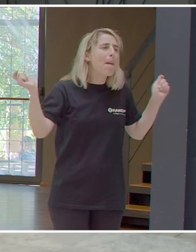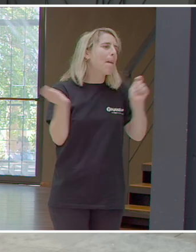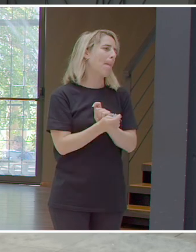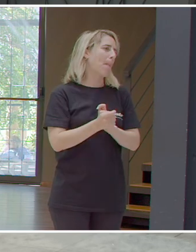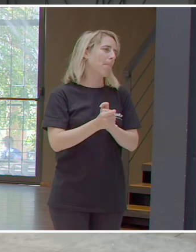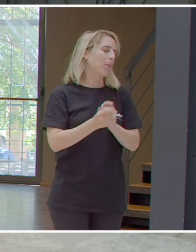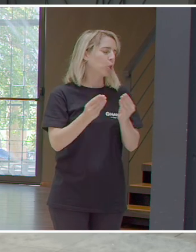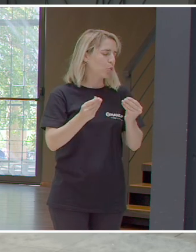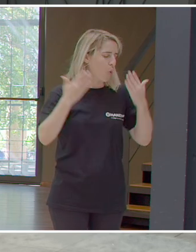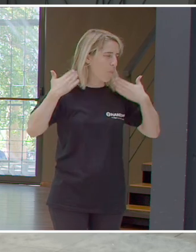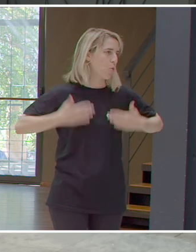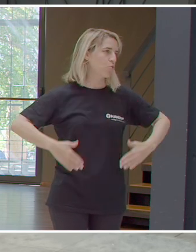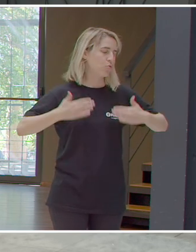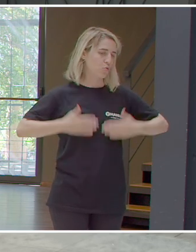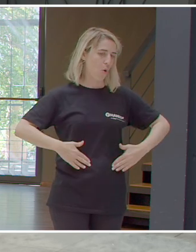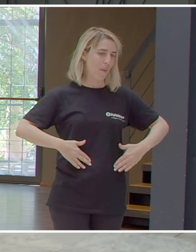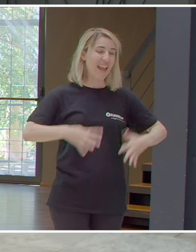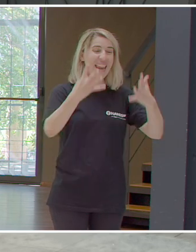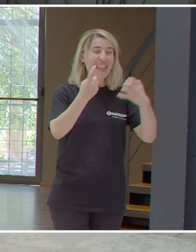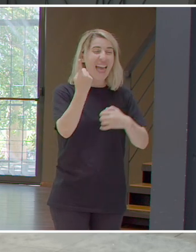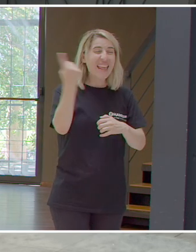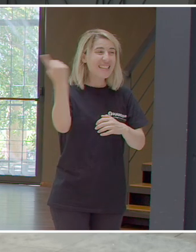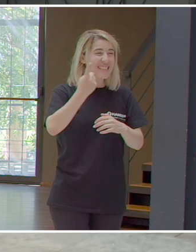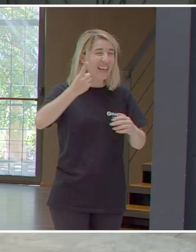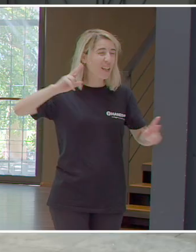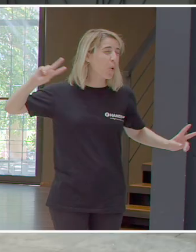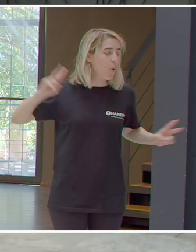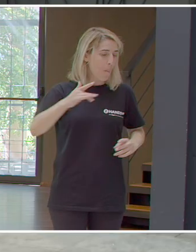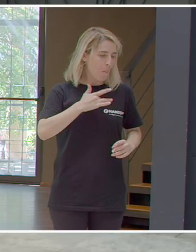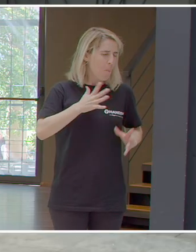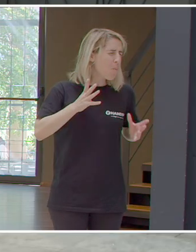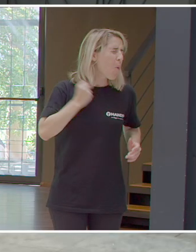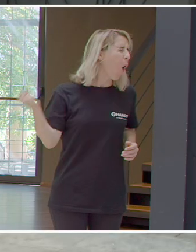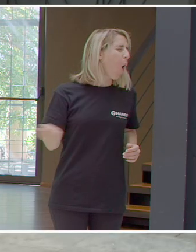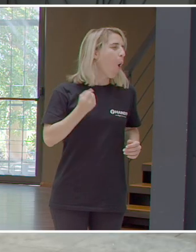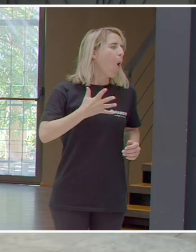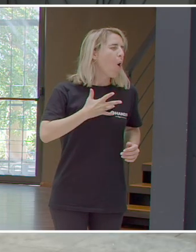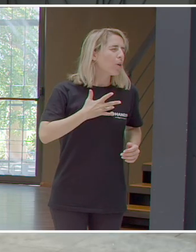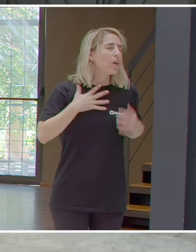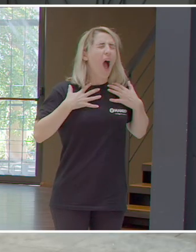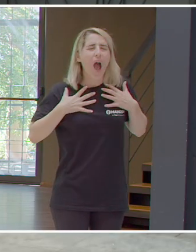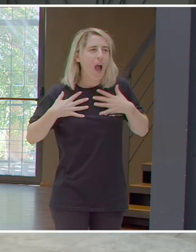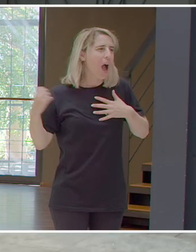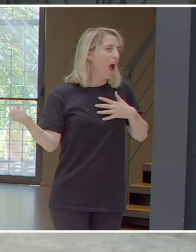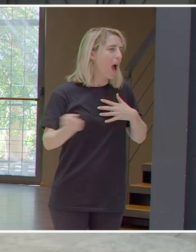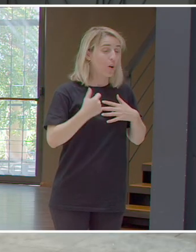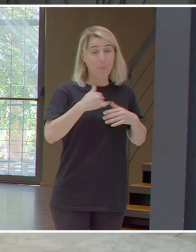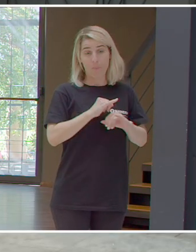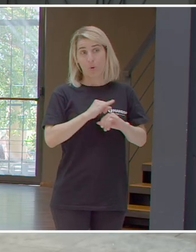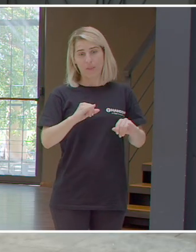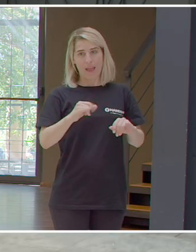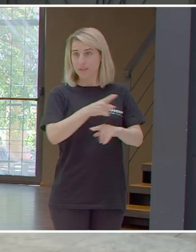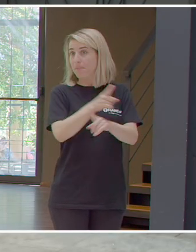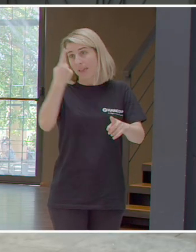that, the patients had a 91% reduction in chest pain. And I don't know if you've ever experienced chest pain. I haven't, but